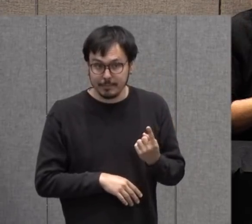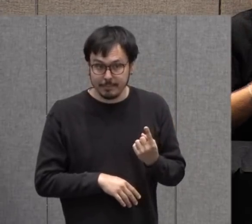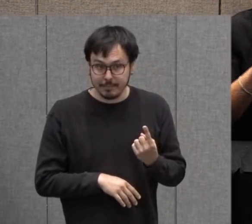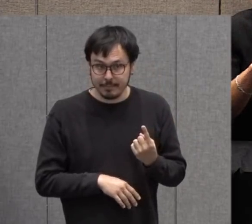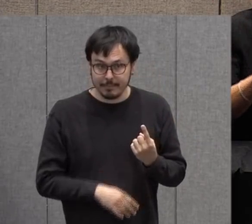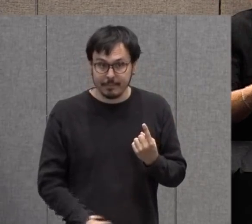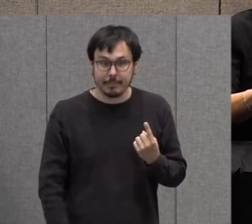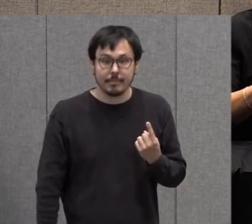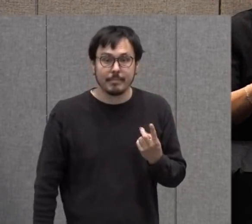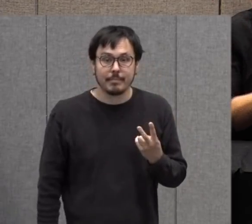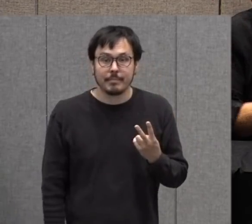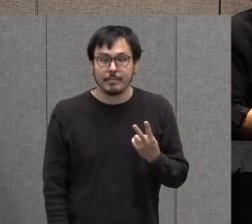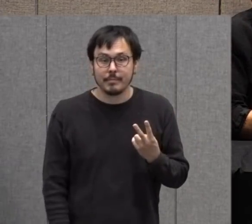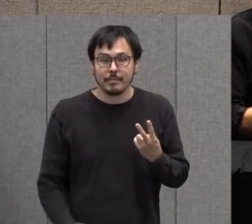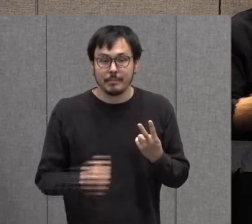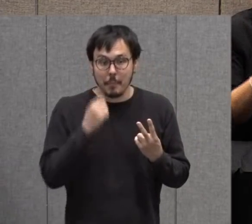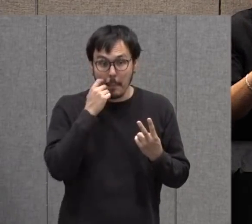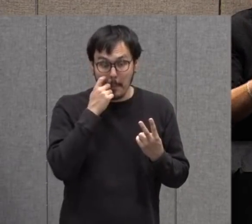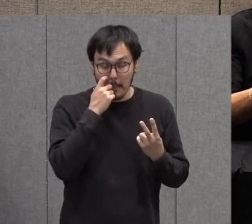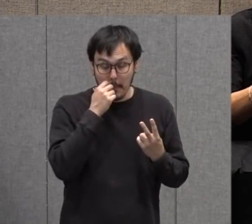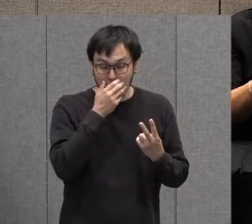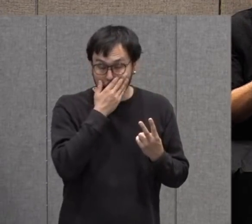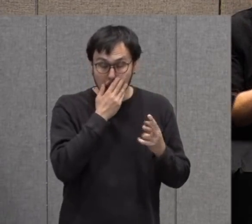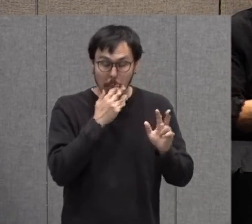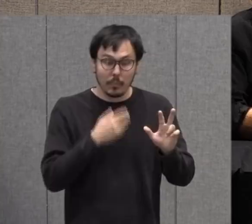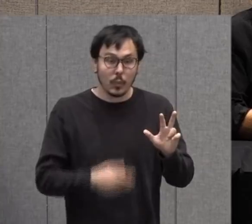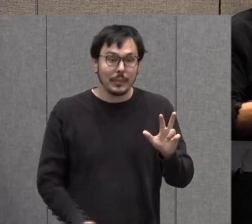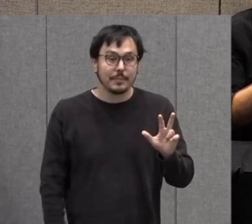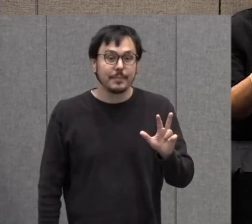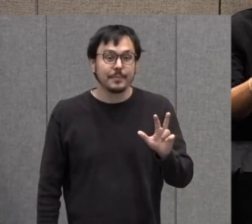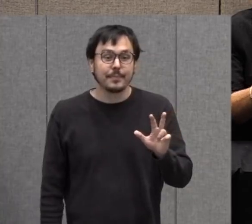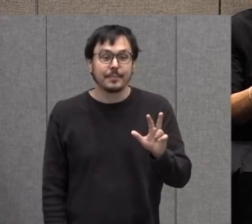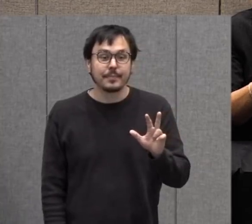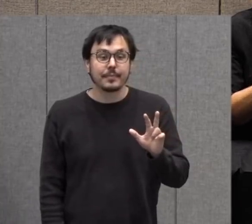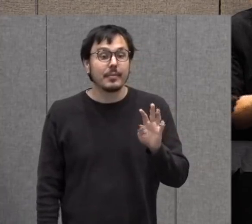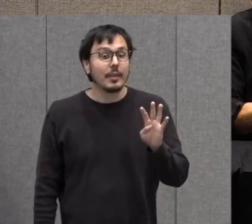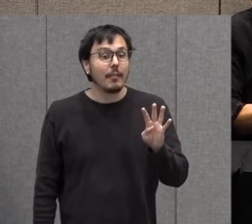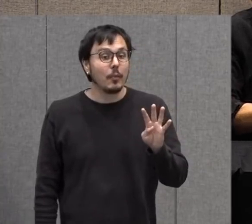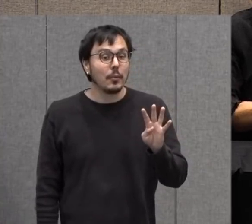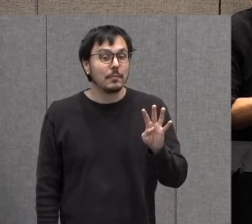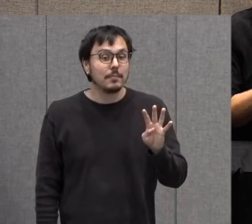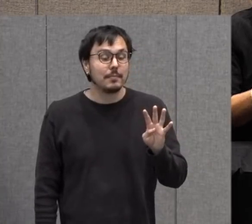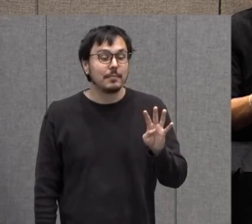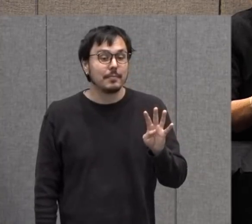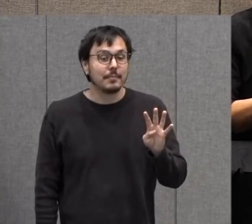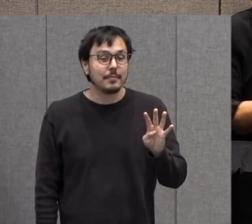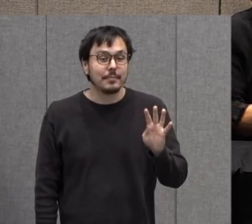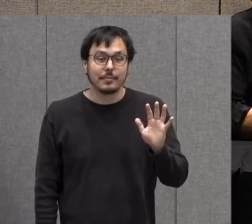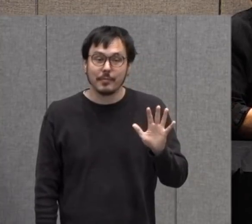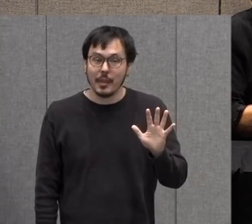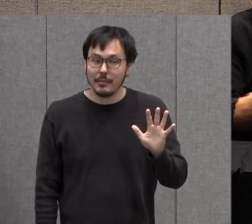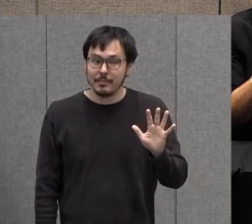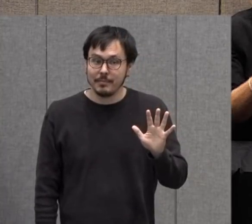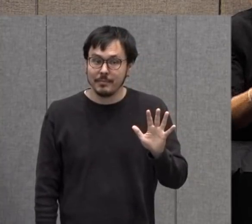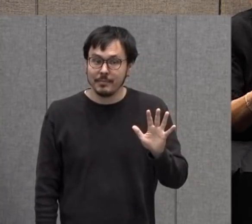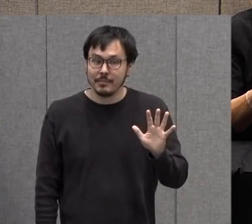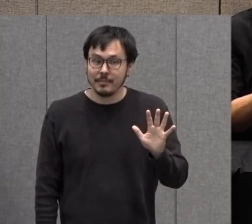1, 2, 3, 4,